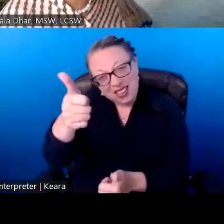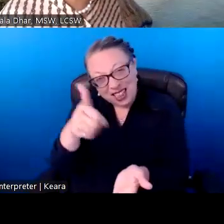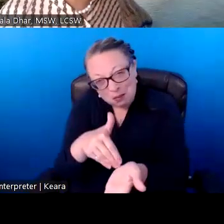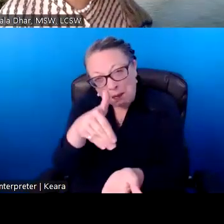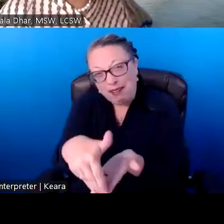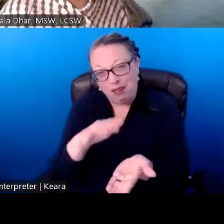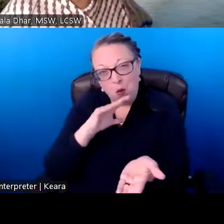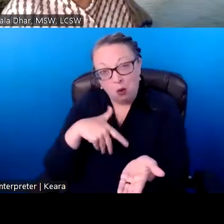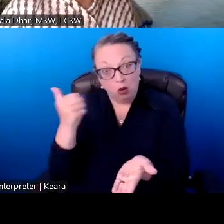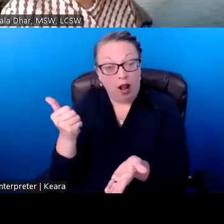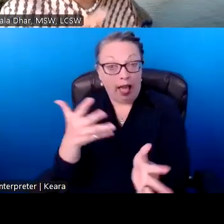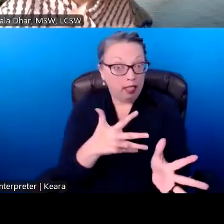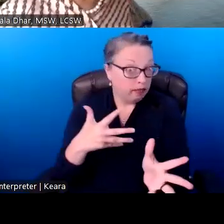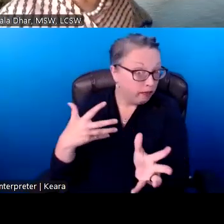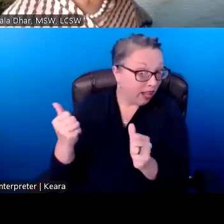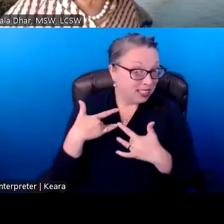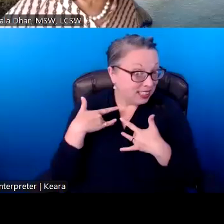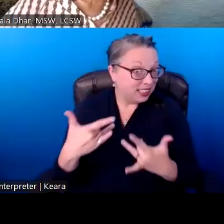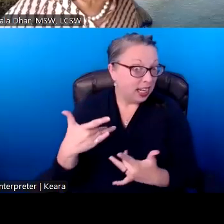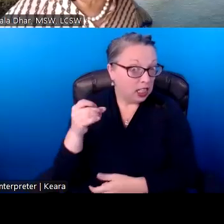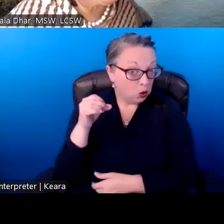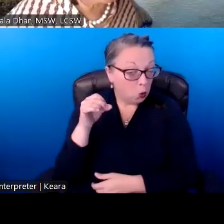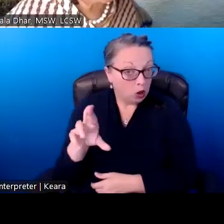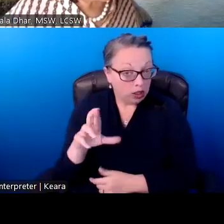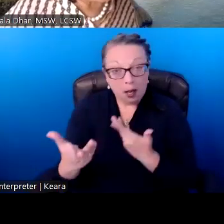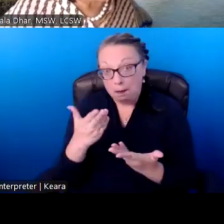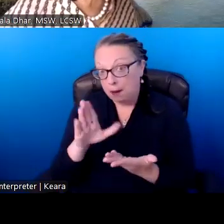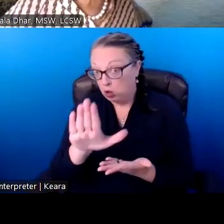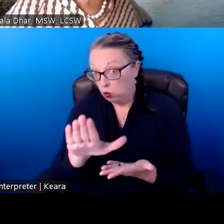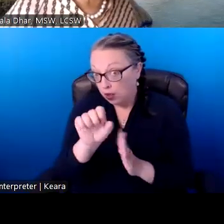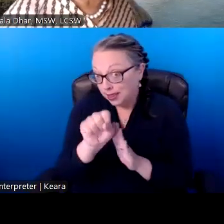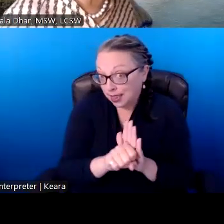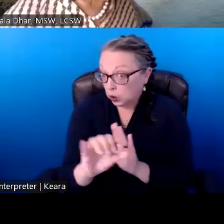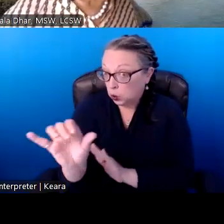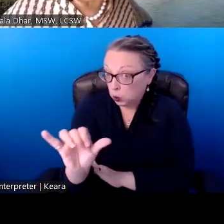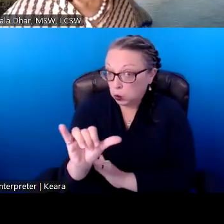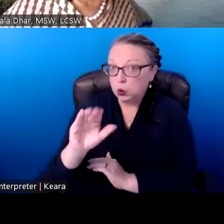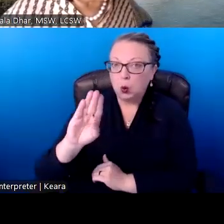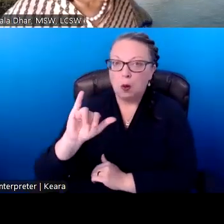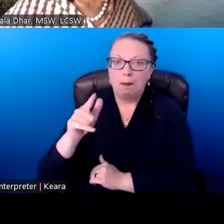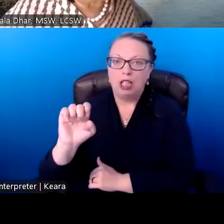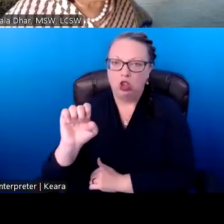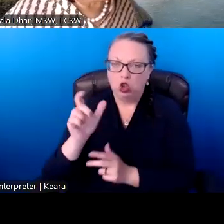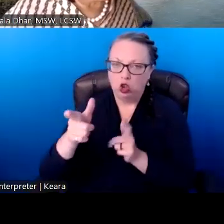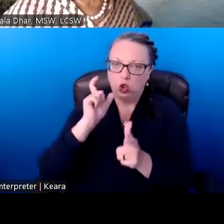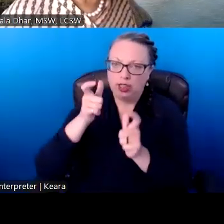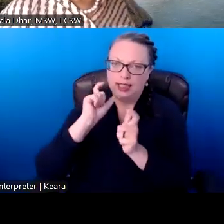fastest growing trend in Oregon, and it could be in your state too, is binge drinking for older